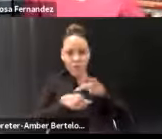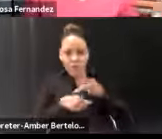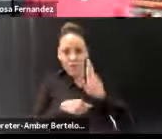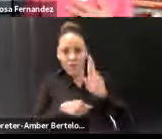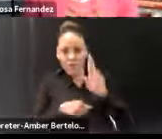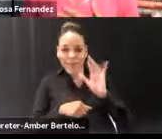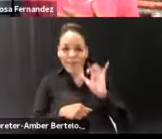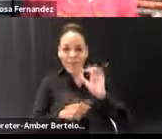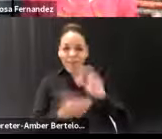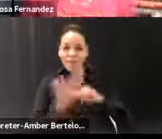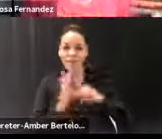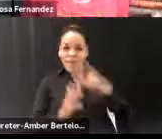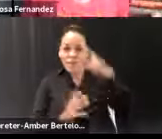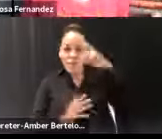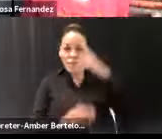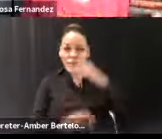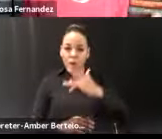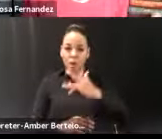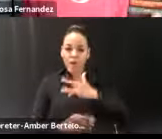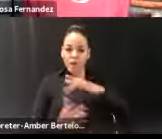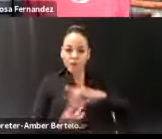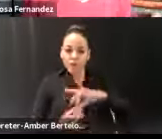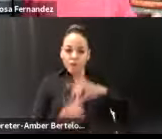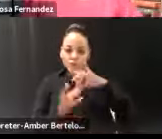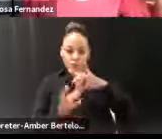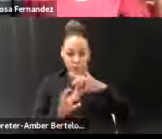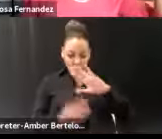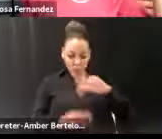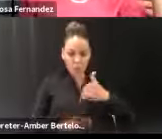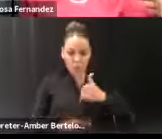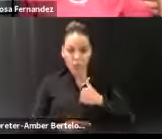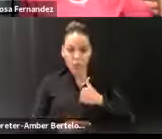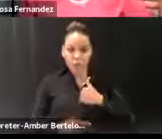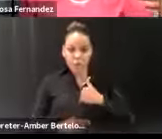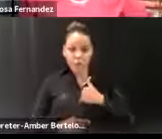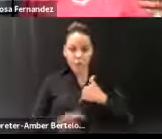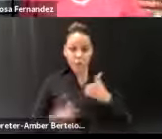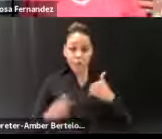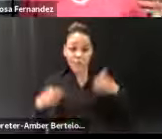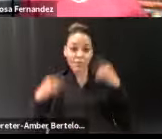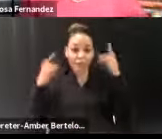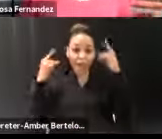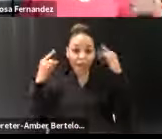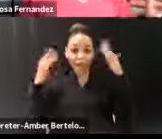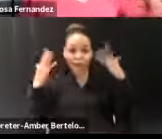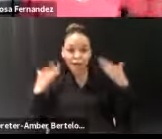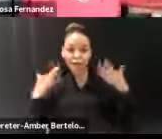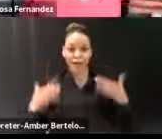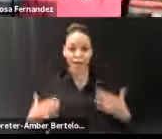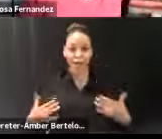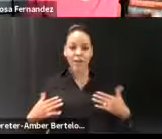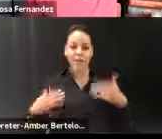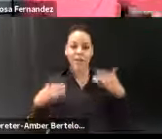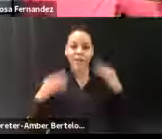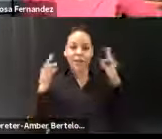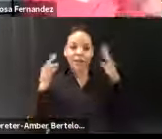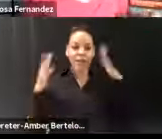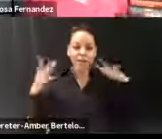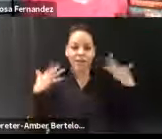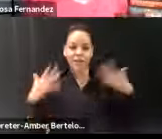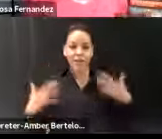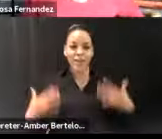of mind, a state of heart, a state of soul? Mira mi cara puertorriqueña, a mi pelo vivo, a